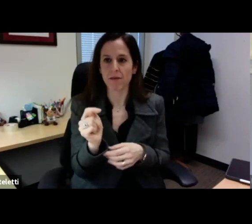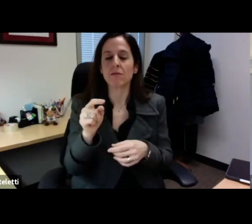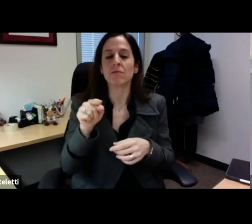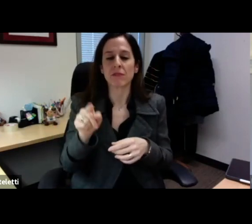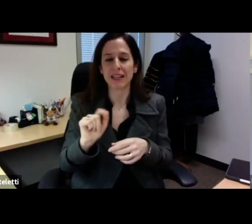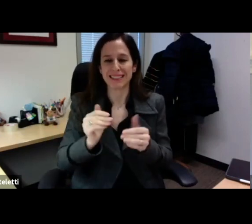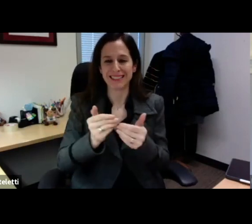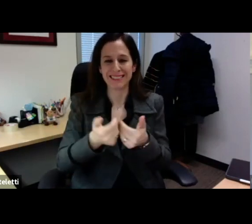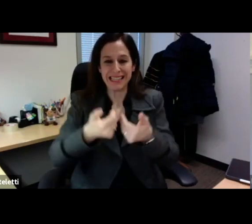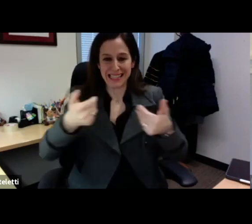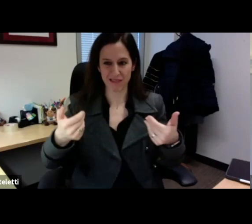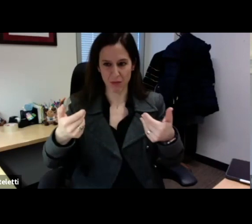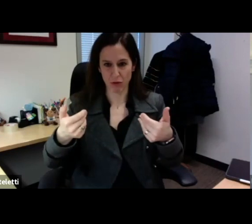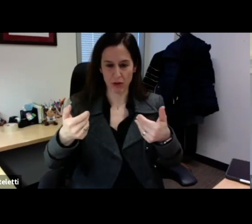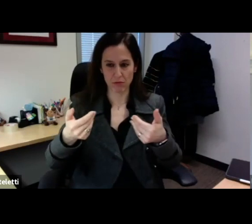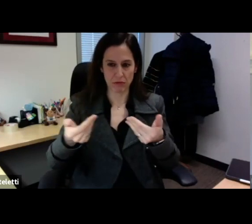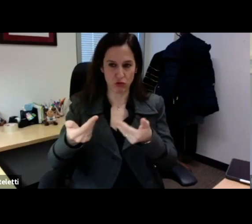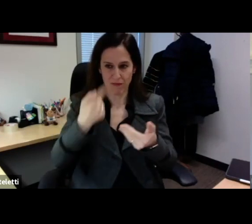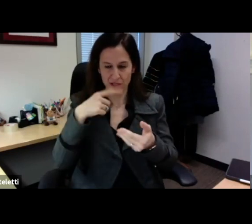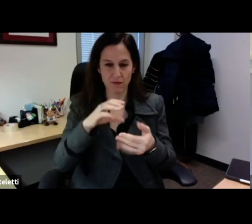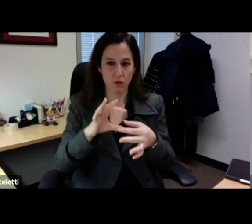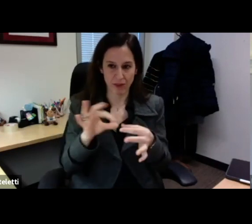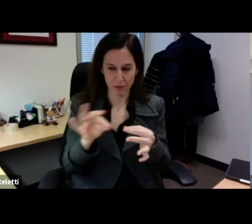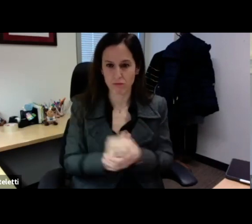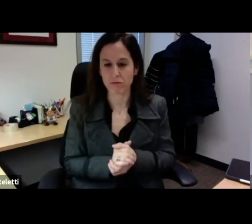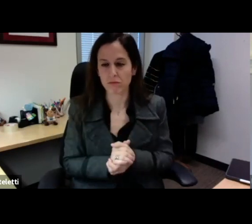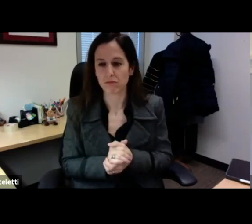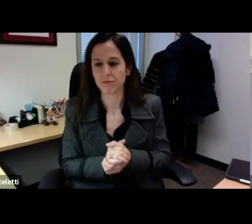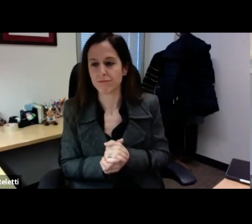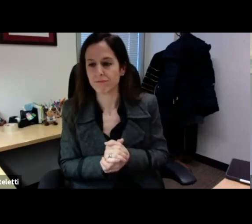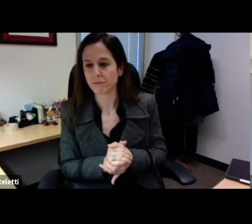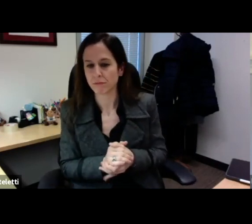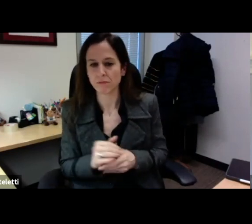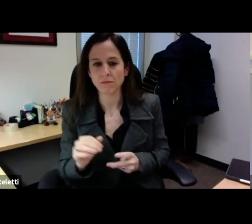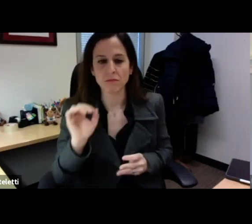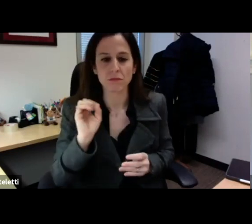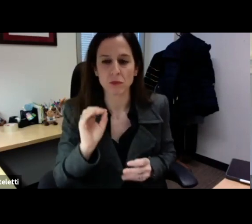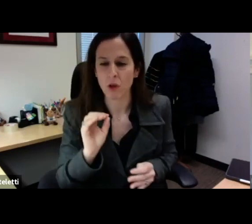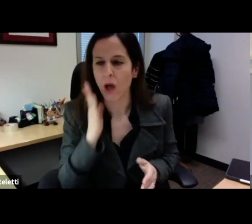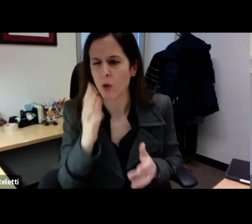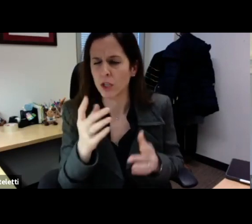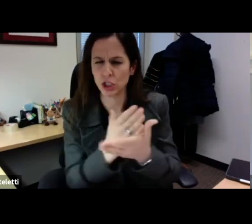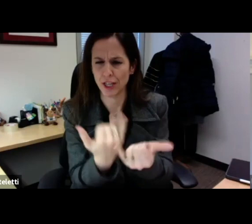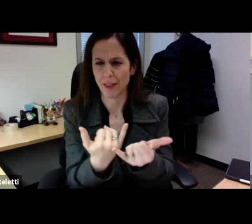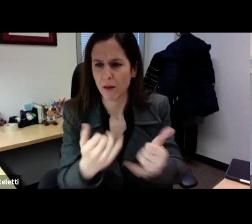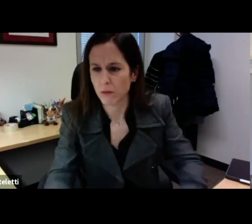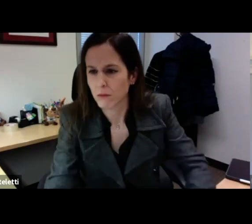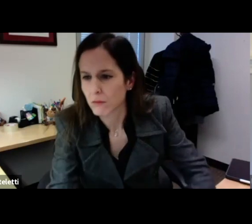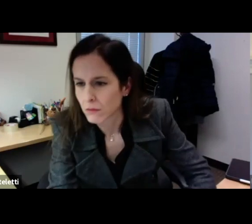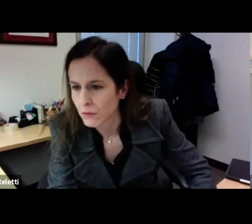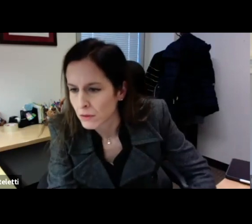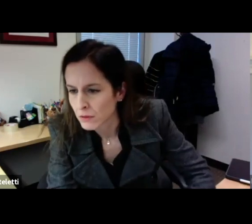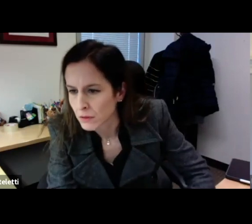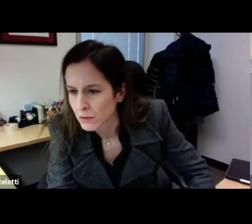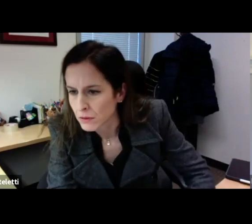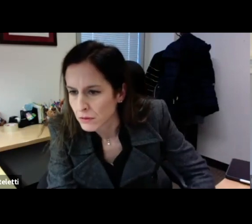and read that and an external link, I can put the chat in there so you can have it on a separate page and watch the captioning stream. So